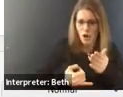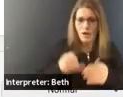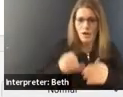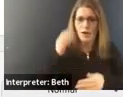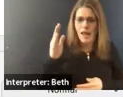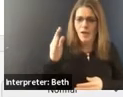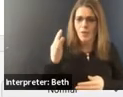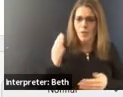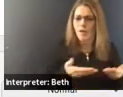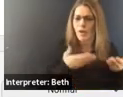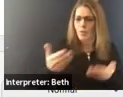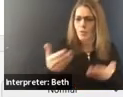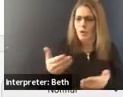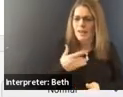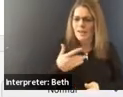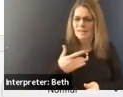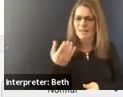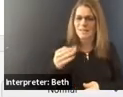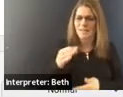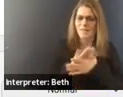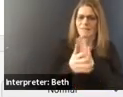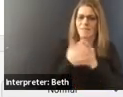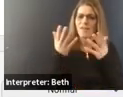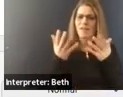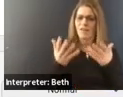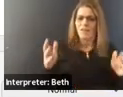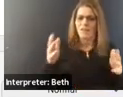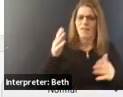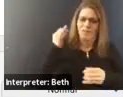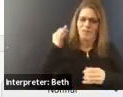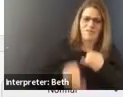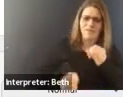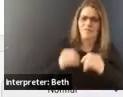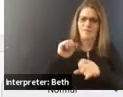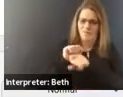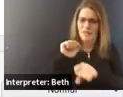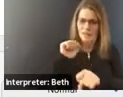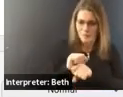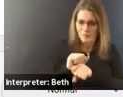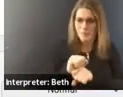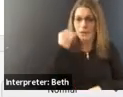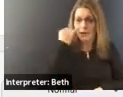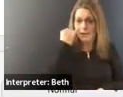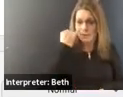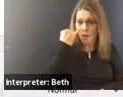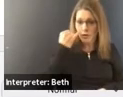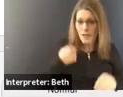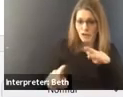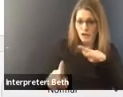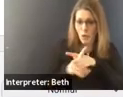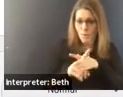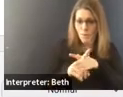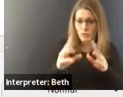I've got beautiful CAD renderings that are photorealistic,